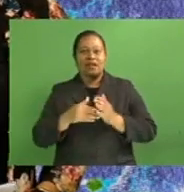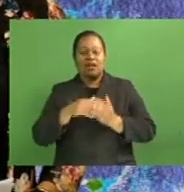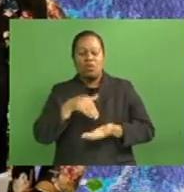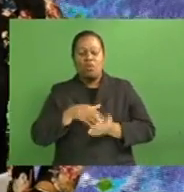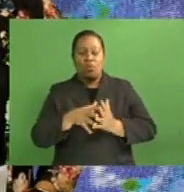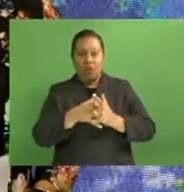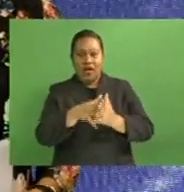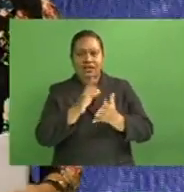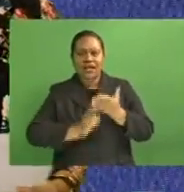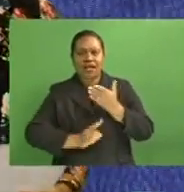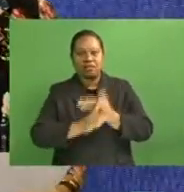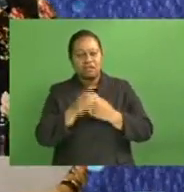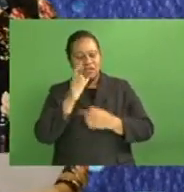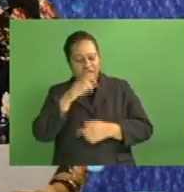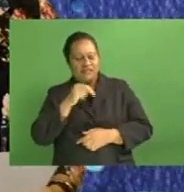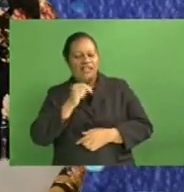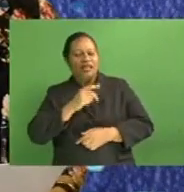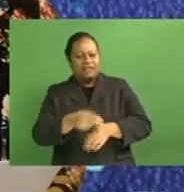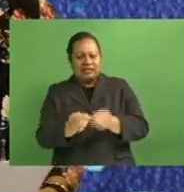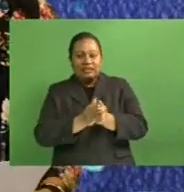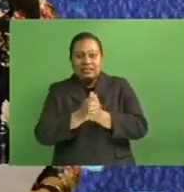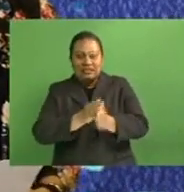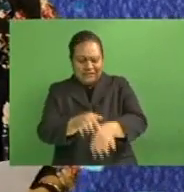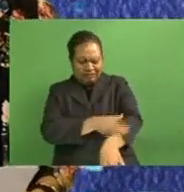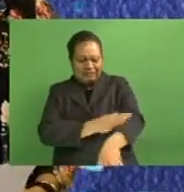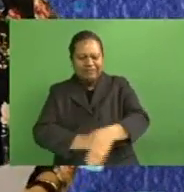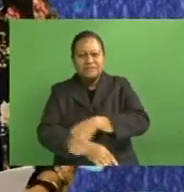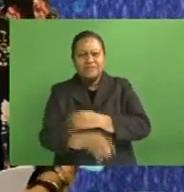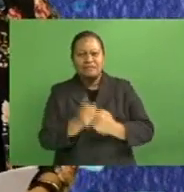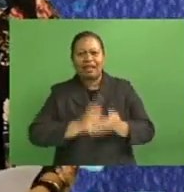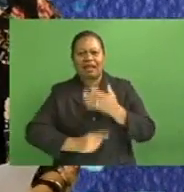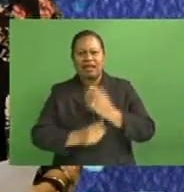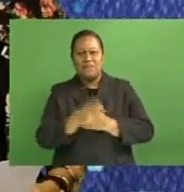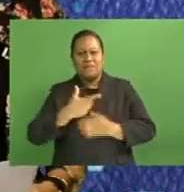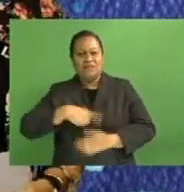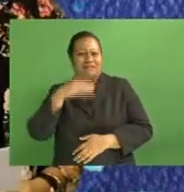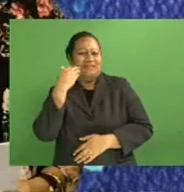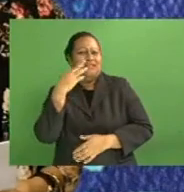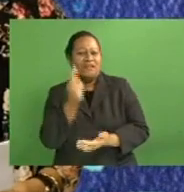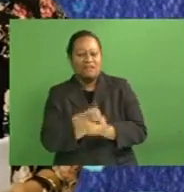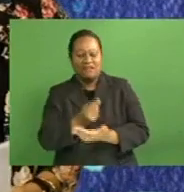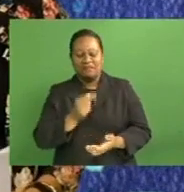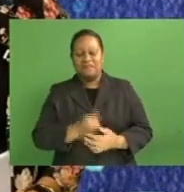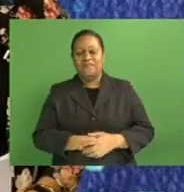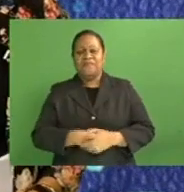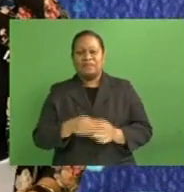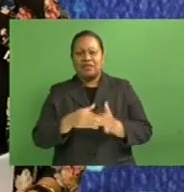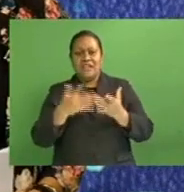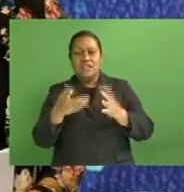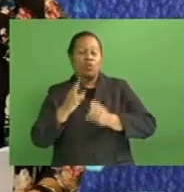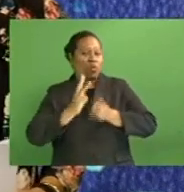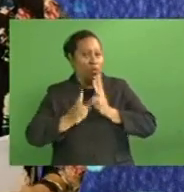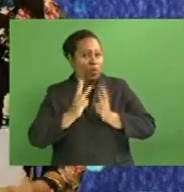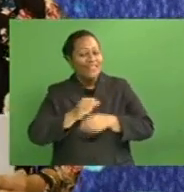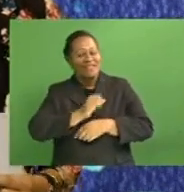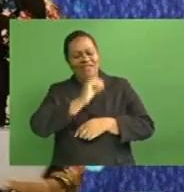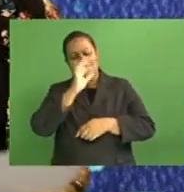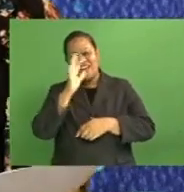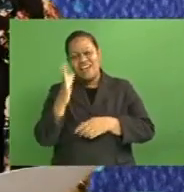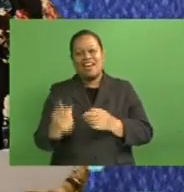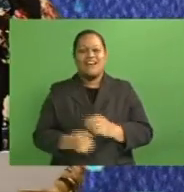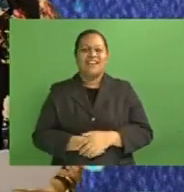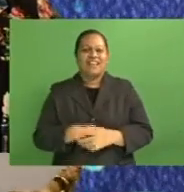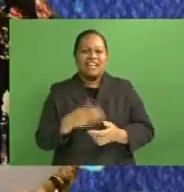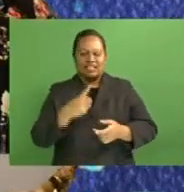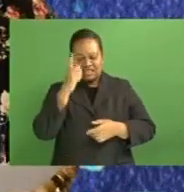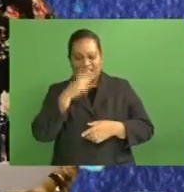the west, you need a sunscreen to be here. It's that humid. But the best part is that the weather is fine and totally